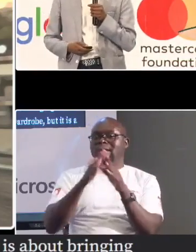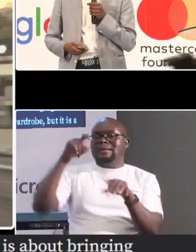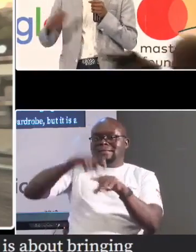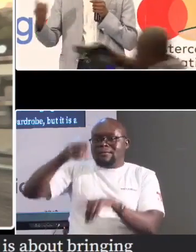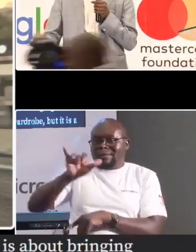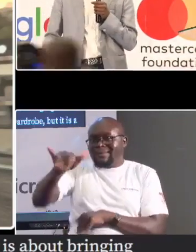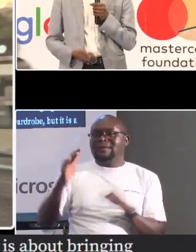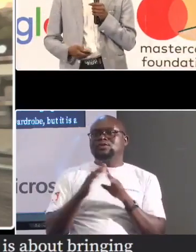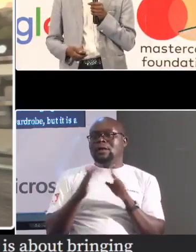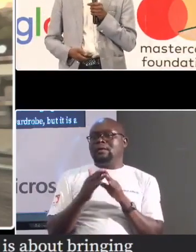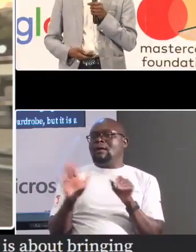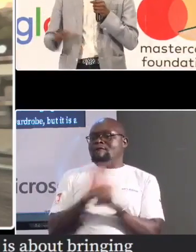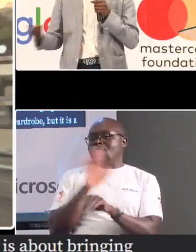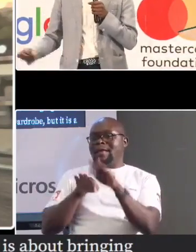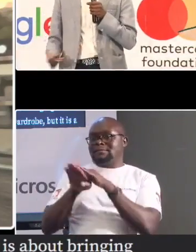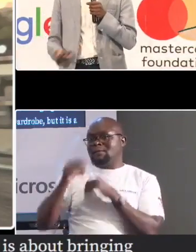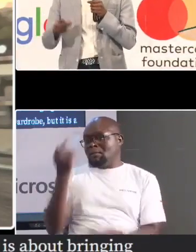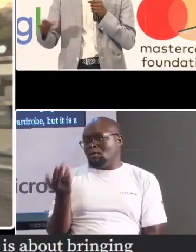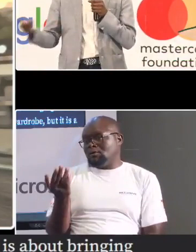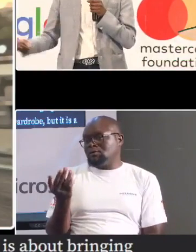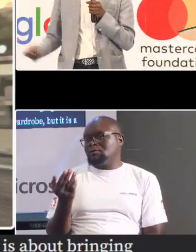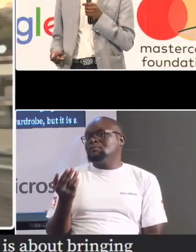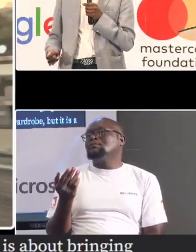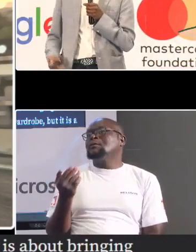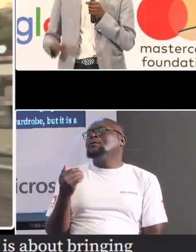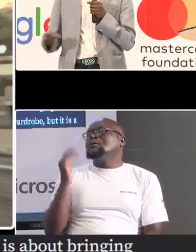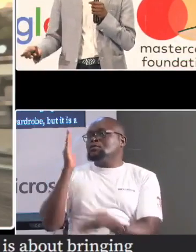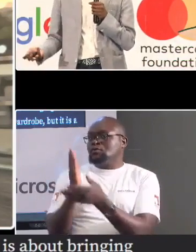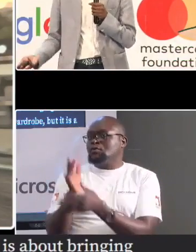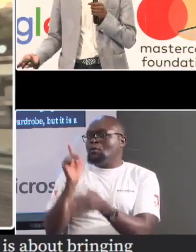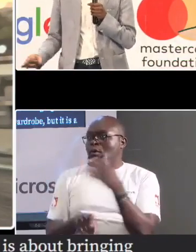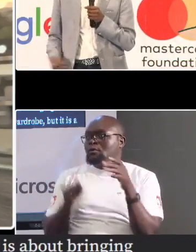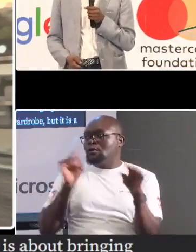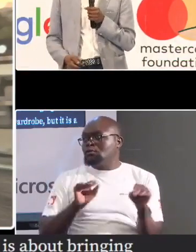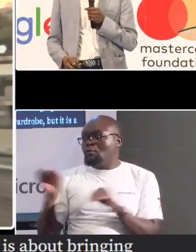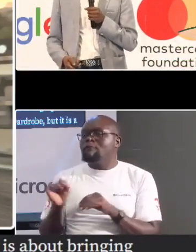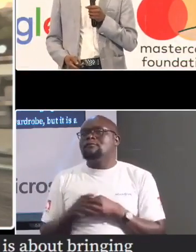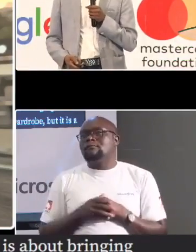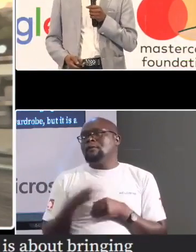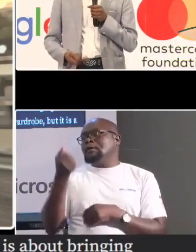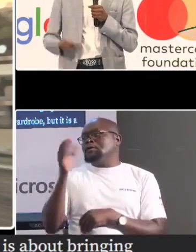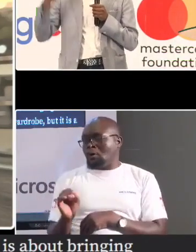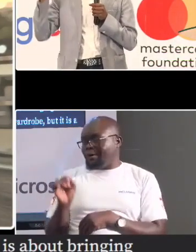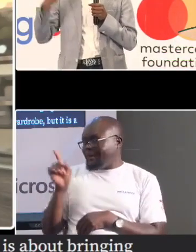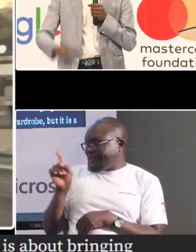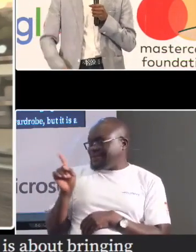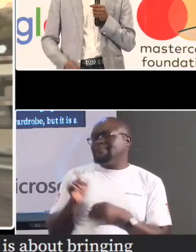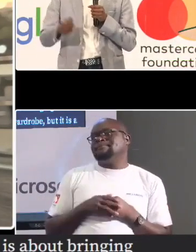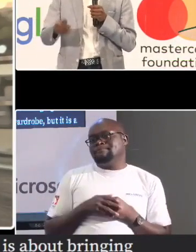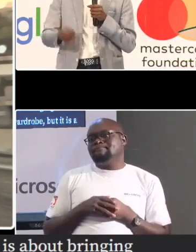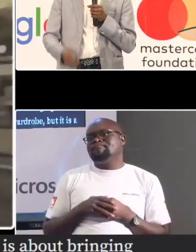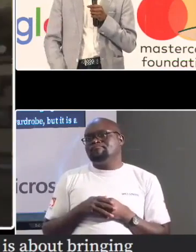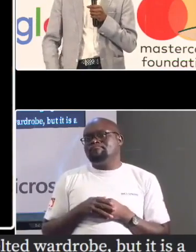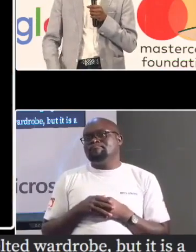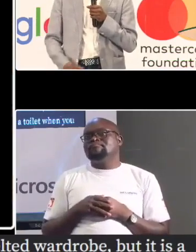needed it that was fully accessible? Because, you know, one human truth is when you've got to go, you've got to go. So this was speaking into